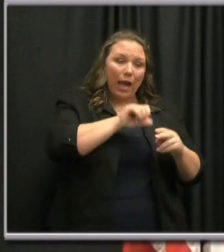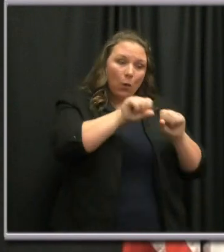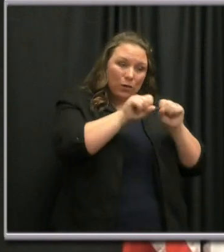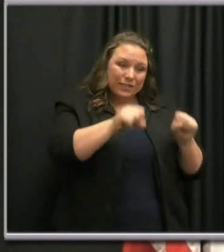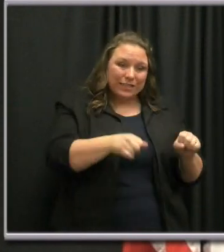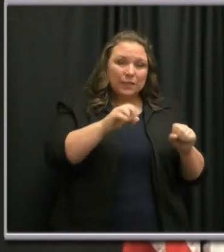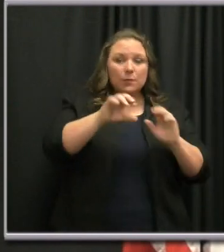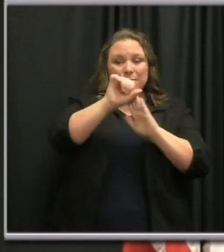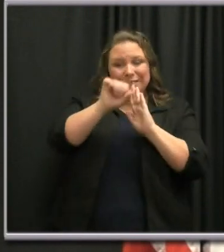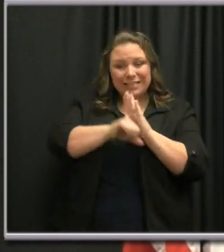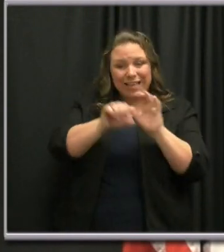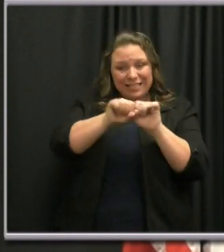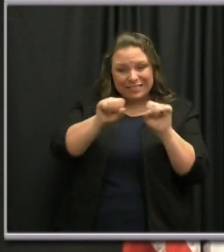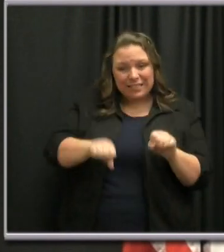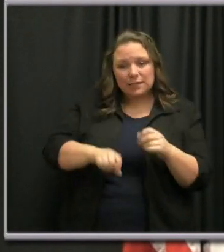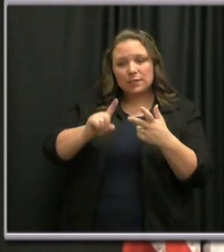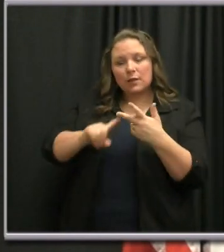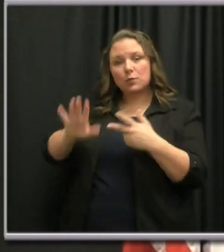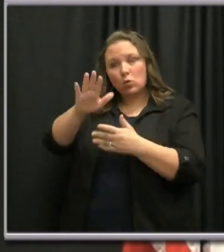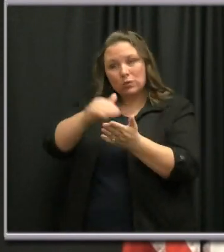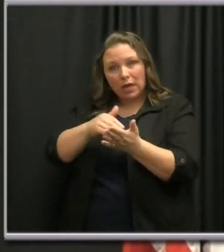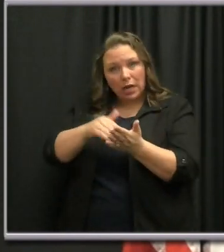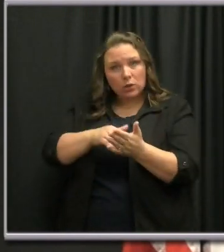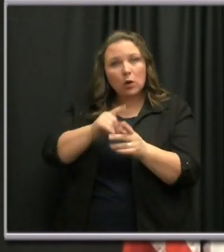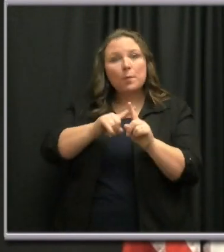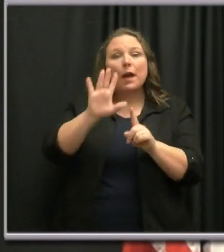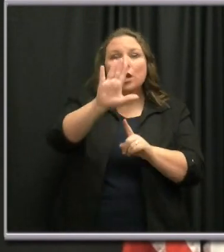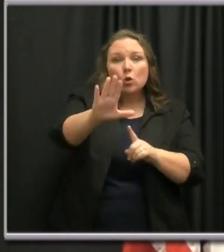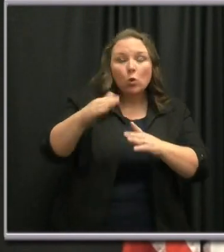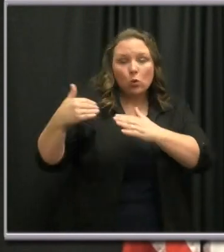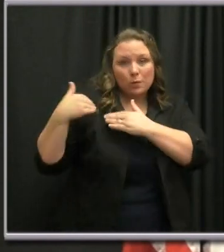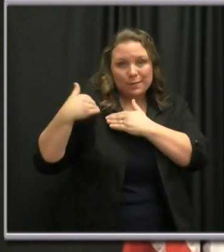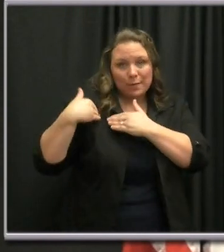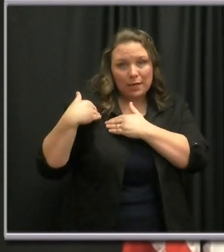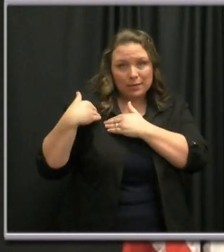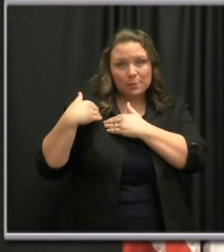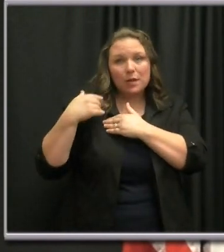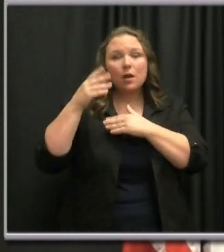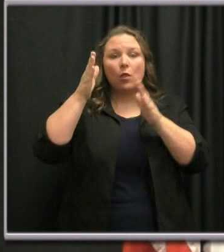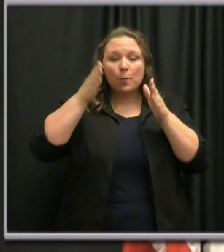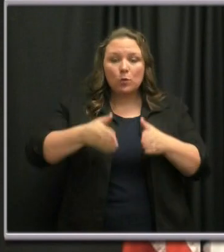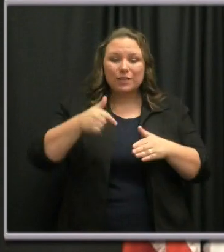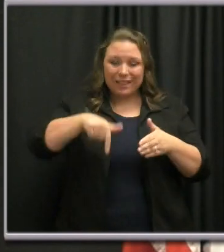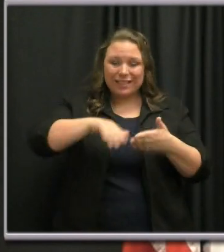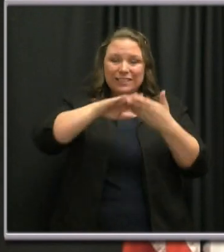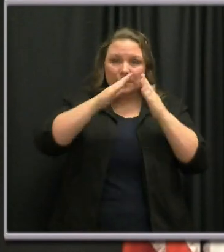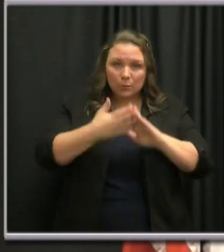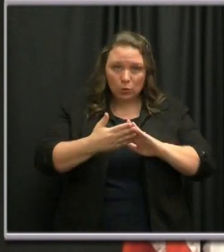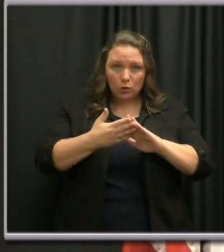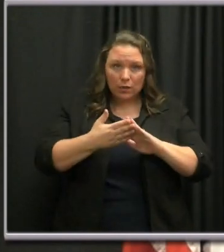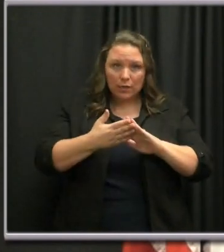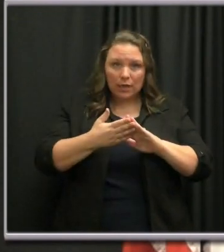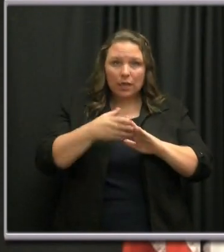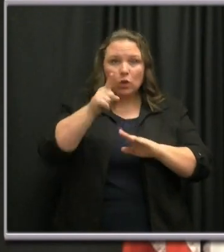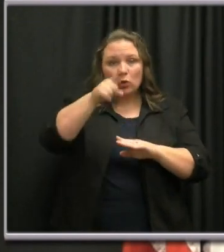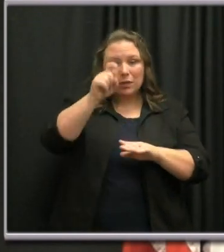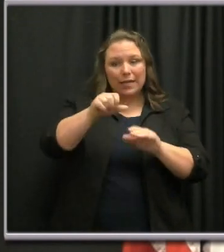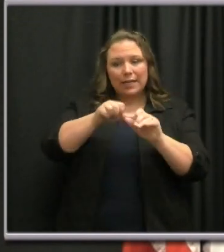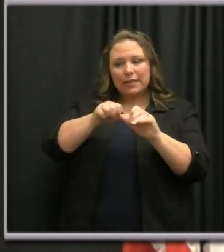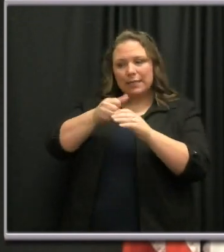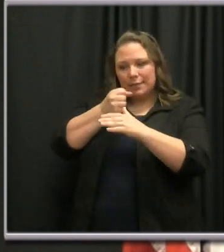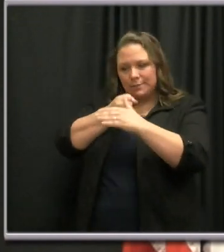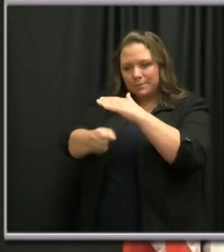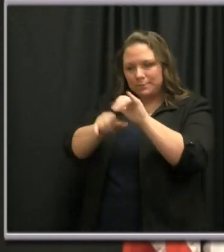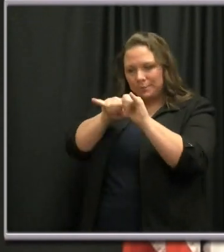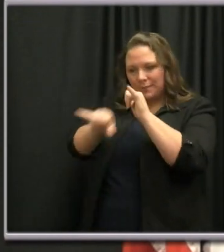state system or your medical provider. But your responsibility as a resident of this community is then you need to self-isolate. You need to not